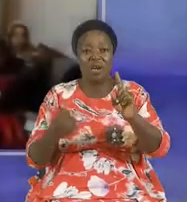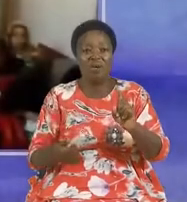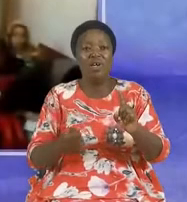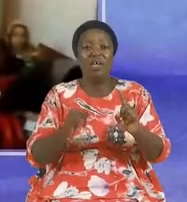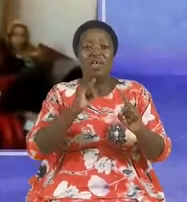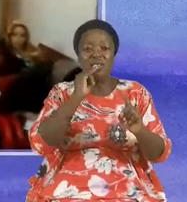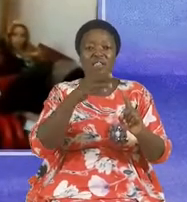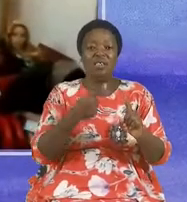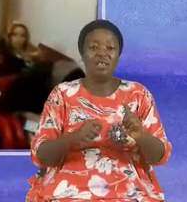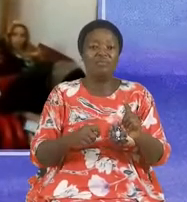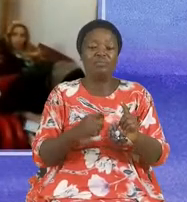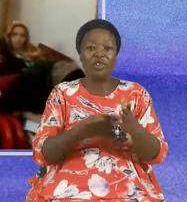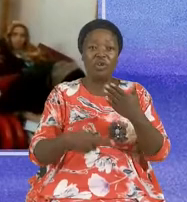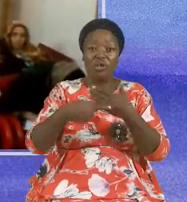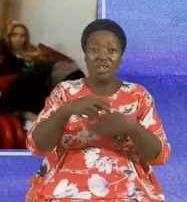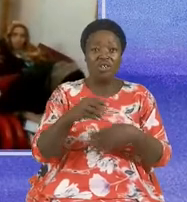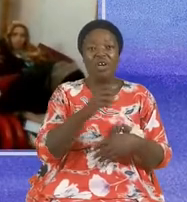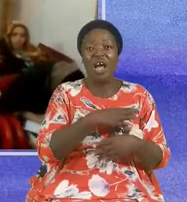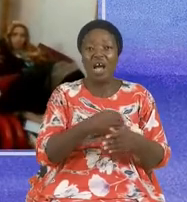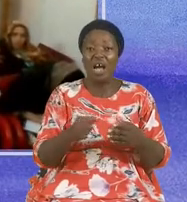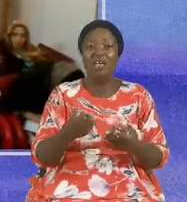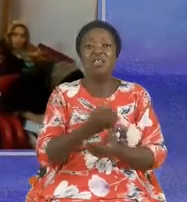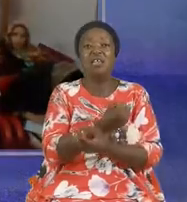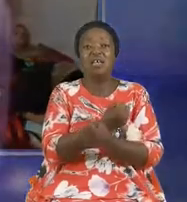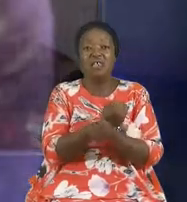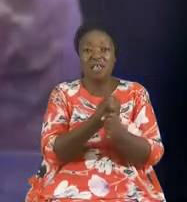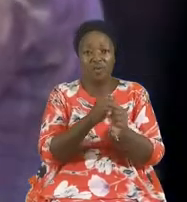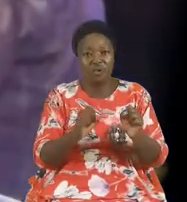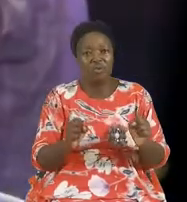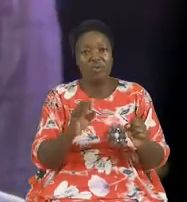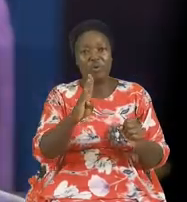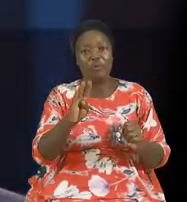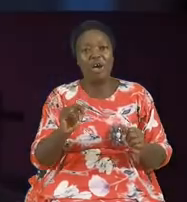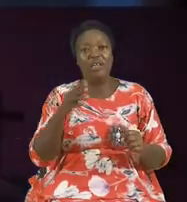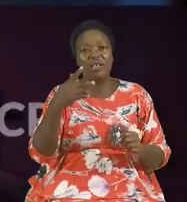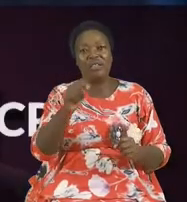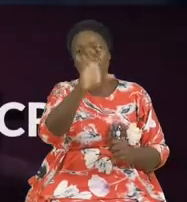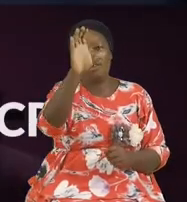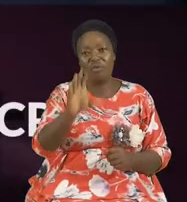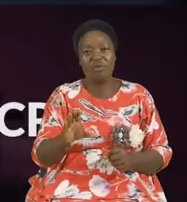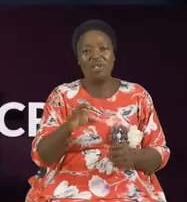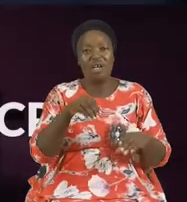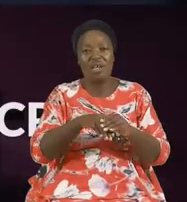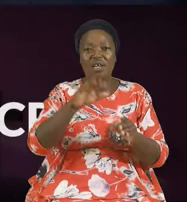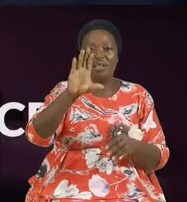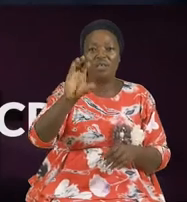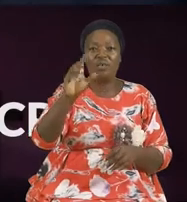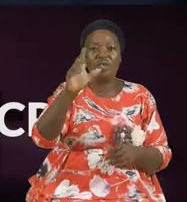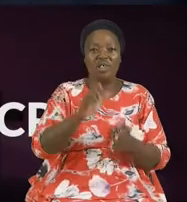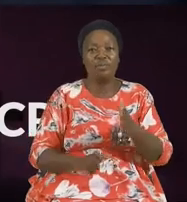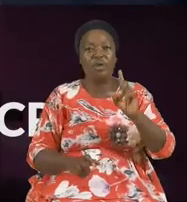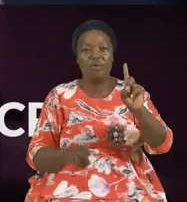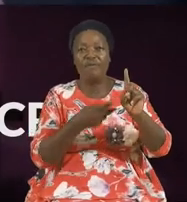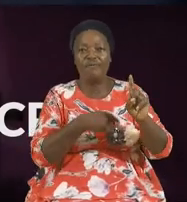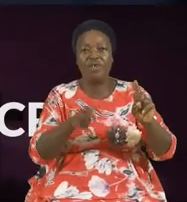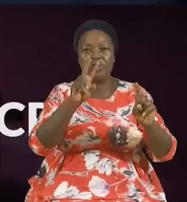crown. Let's look at number one. Number one, we're looking at reconciliation and redemption by